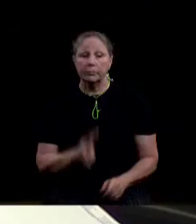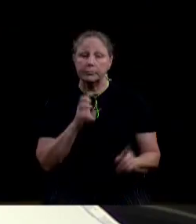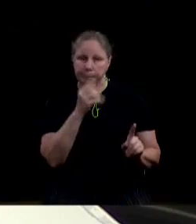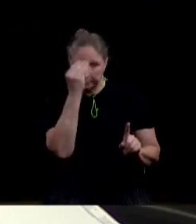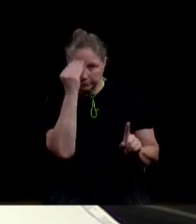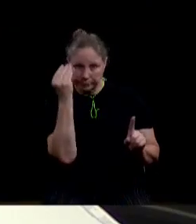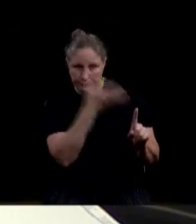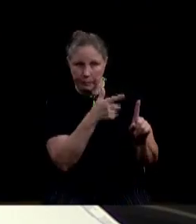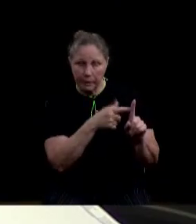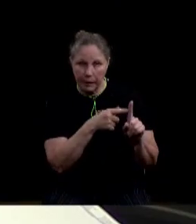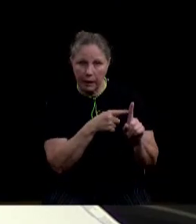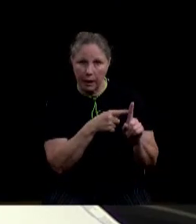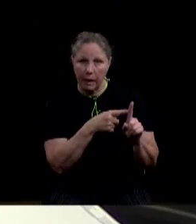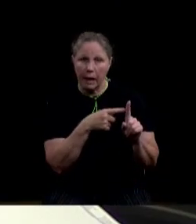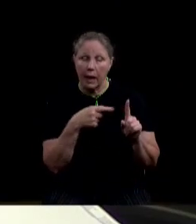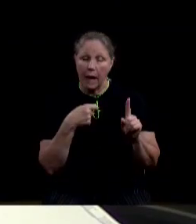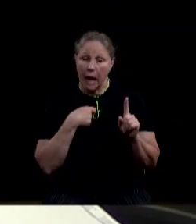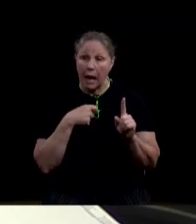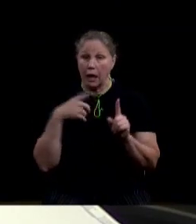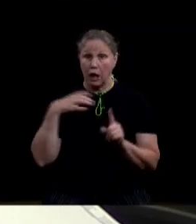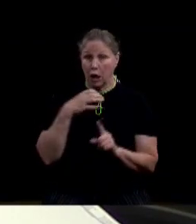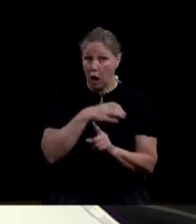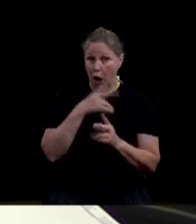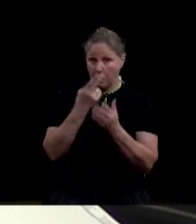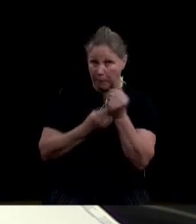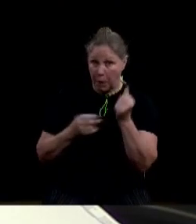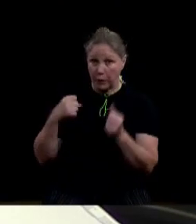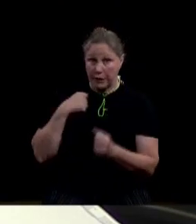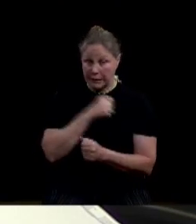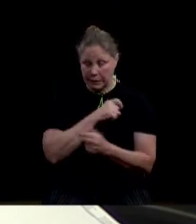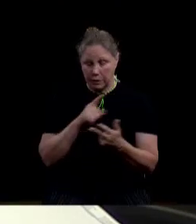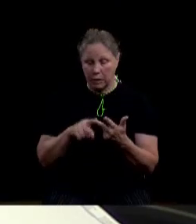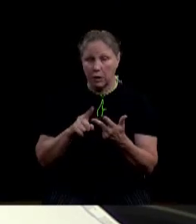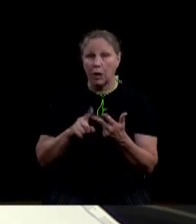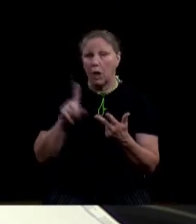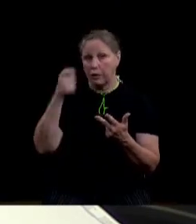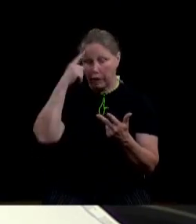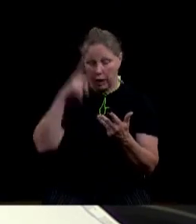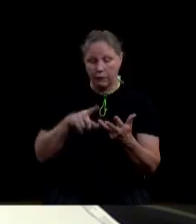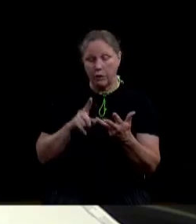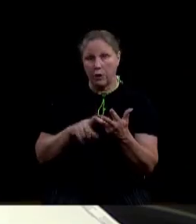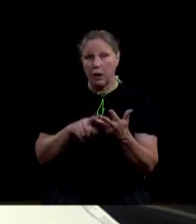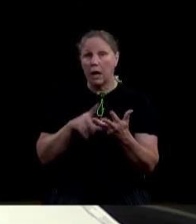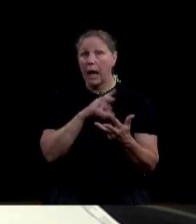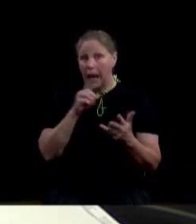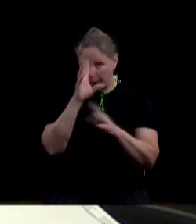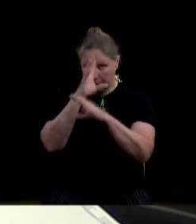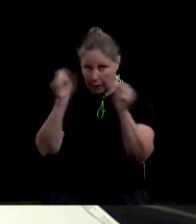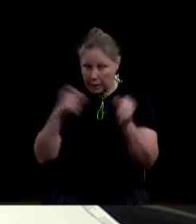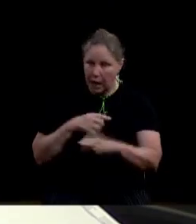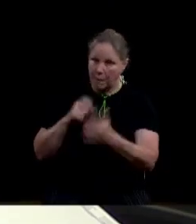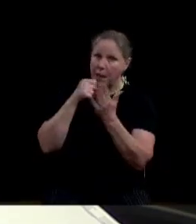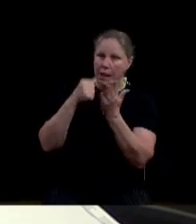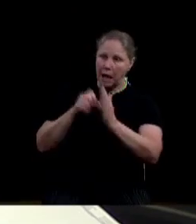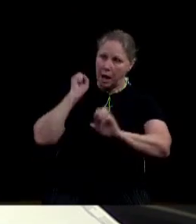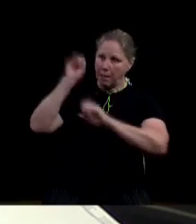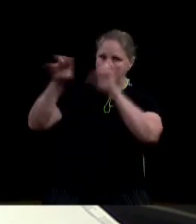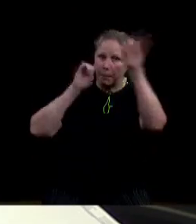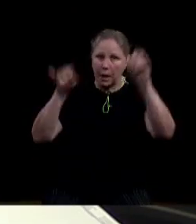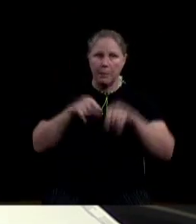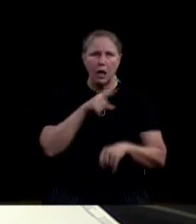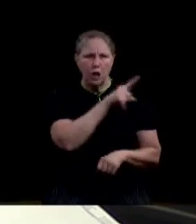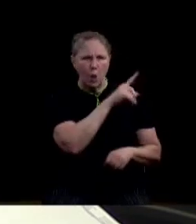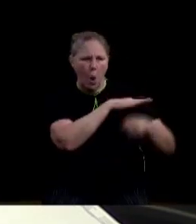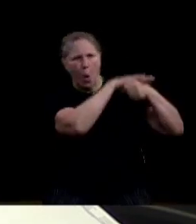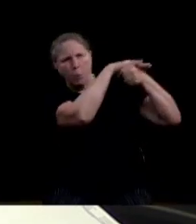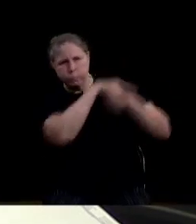both senators, the governor, and president regarding your oppressive face mask order. Thank